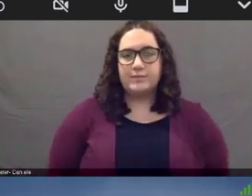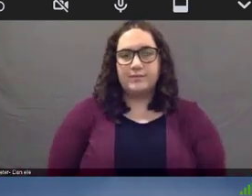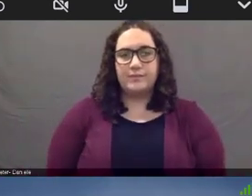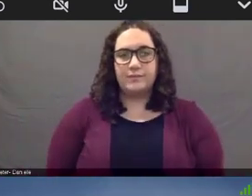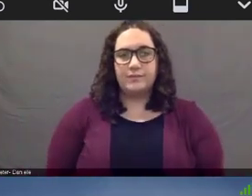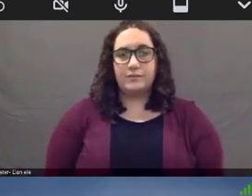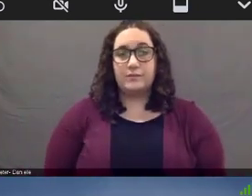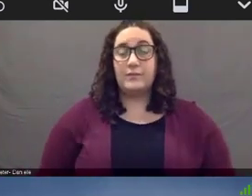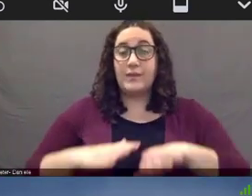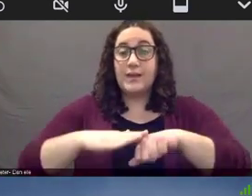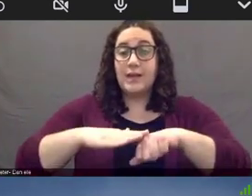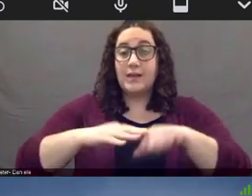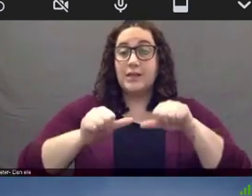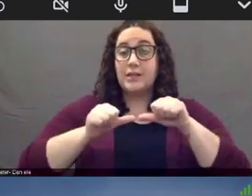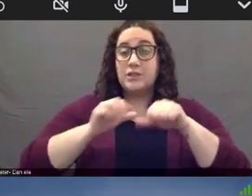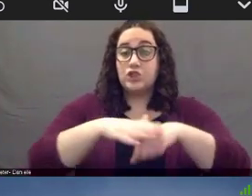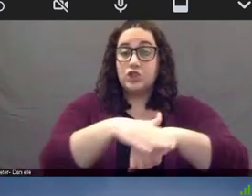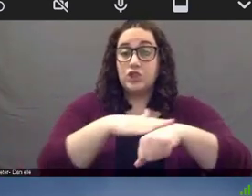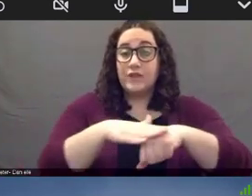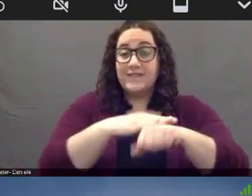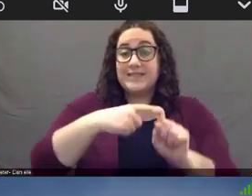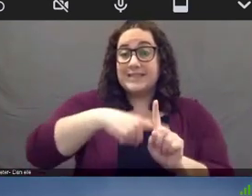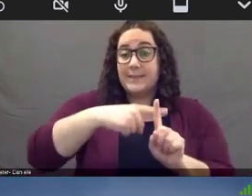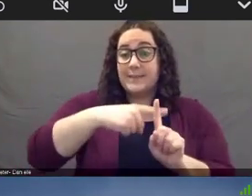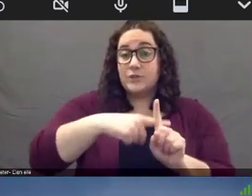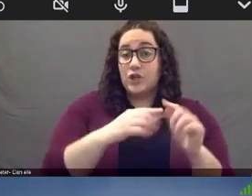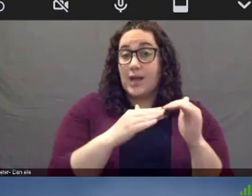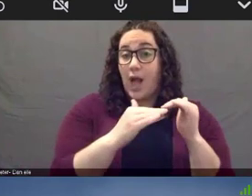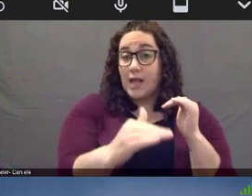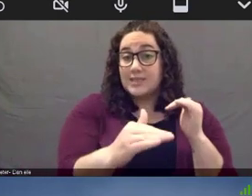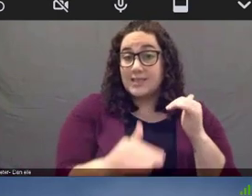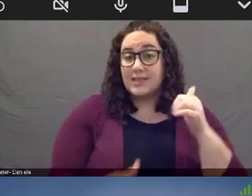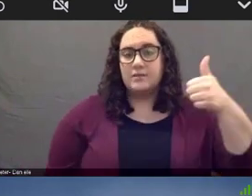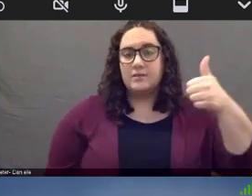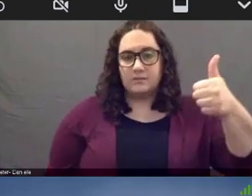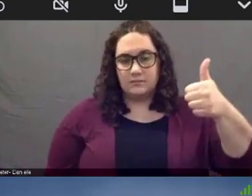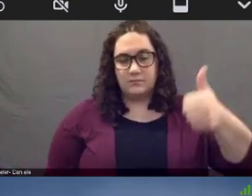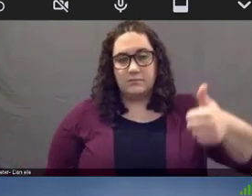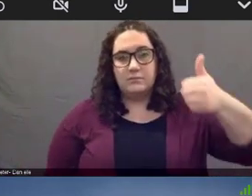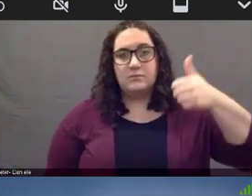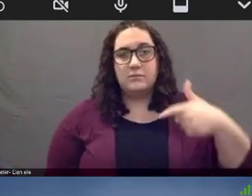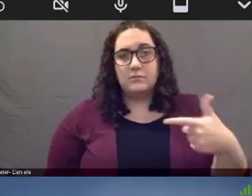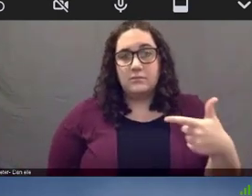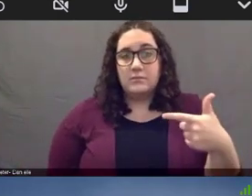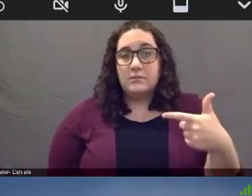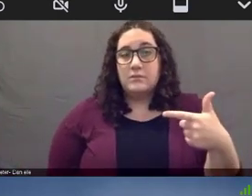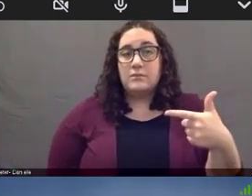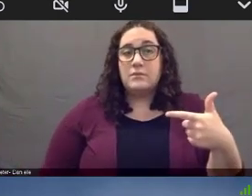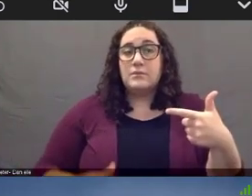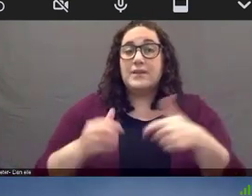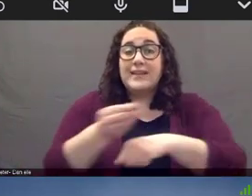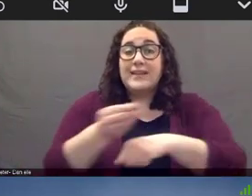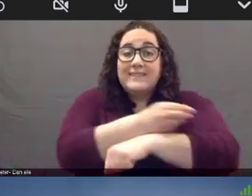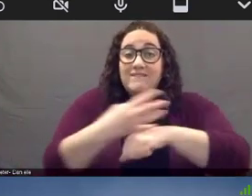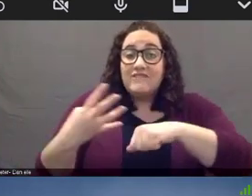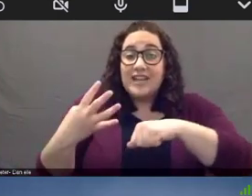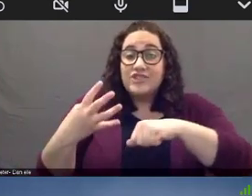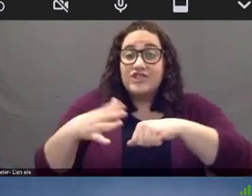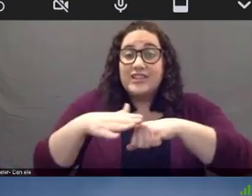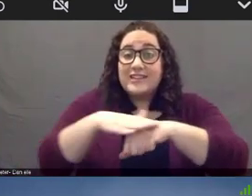we have a constant convection at the surface, then we use this equation here. And if we have constant heat flux, then we use this equation.